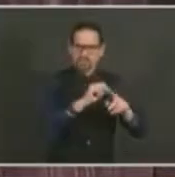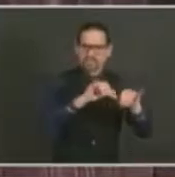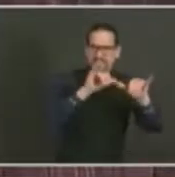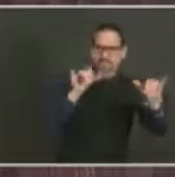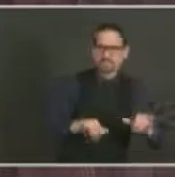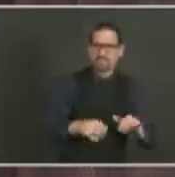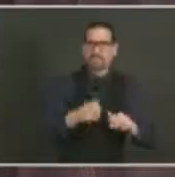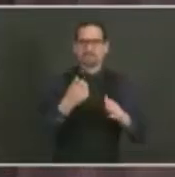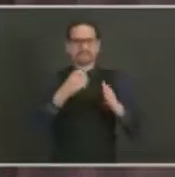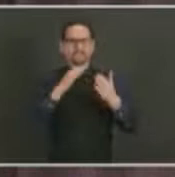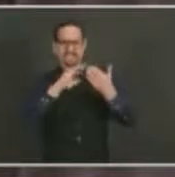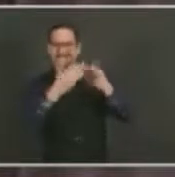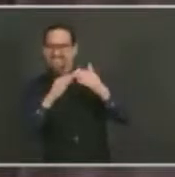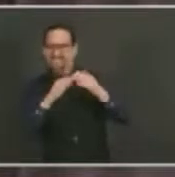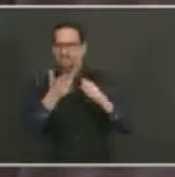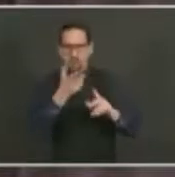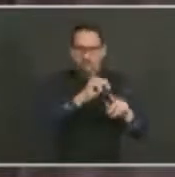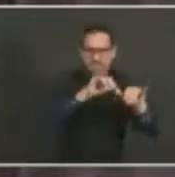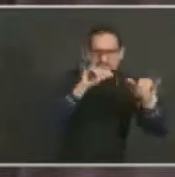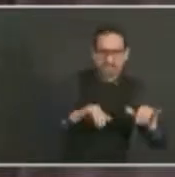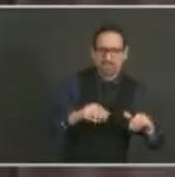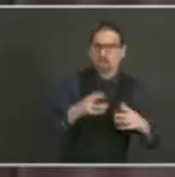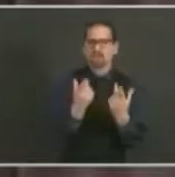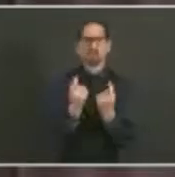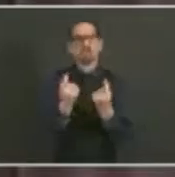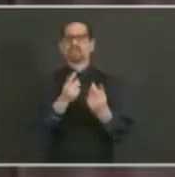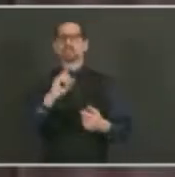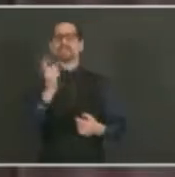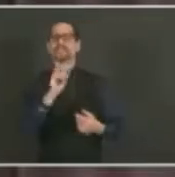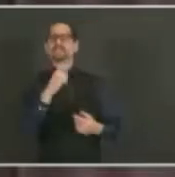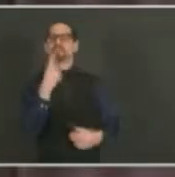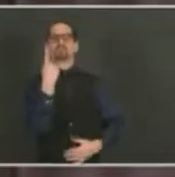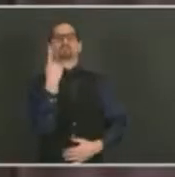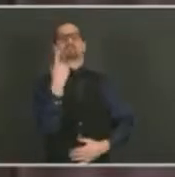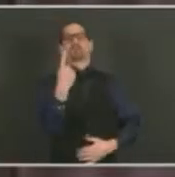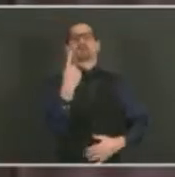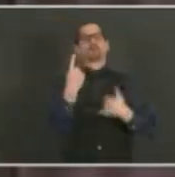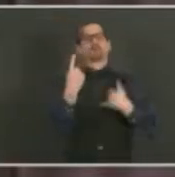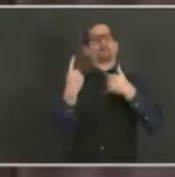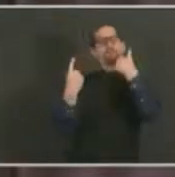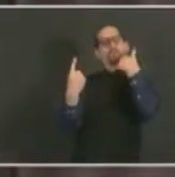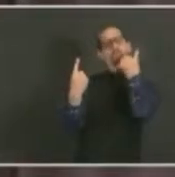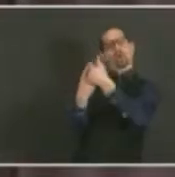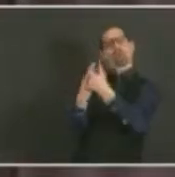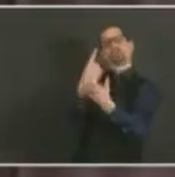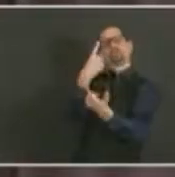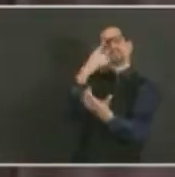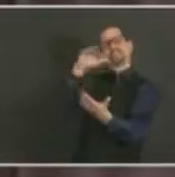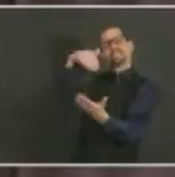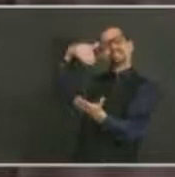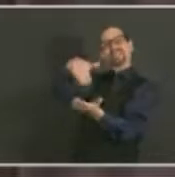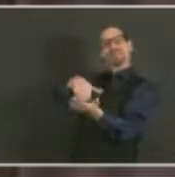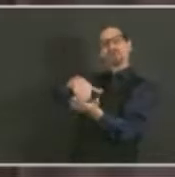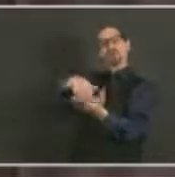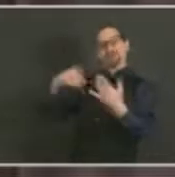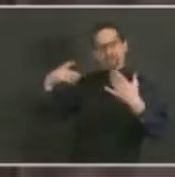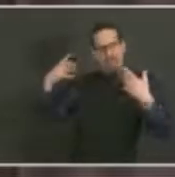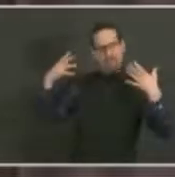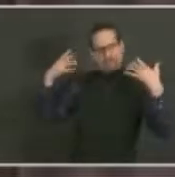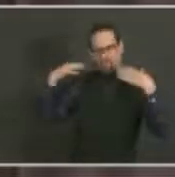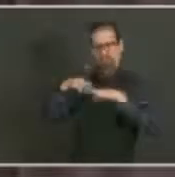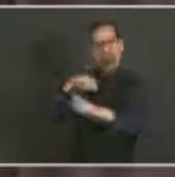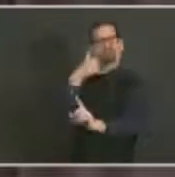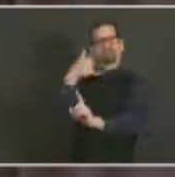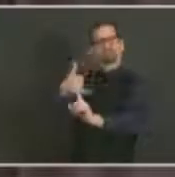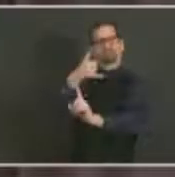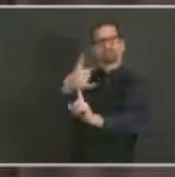there's dozens of those among the cities and towns. Why not just streamline it into one place people can call so they don't have to sign up at multiple places like you said